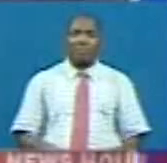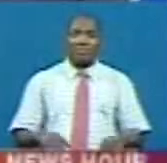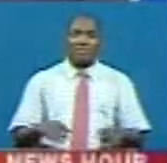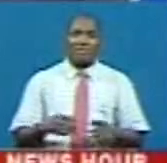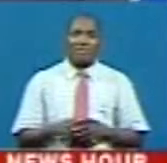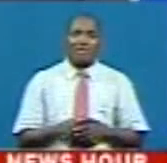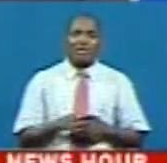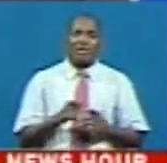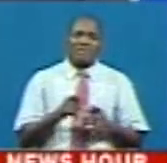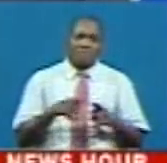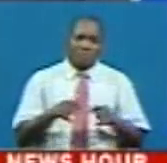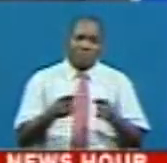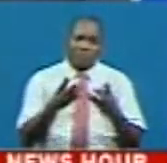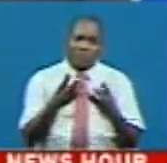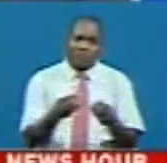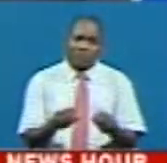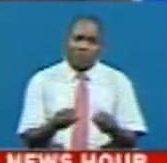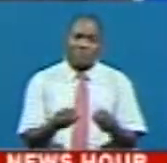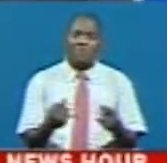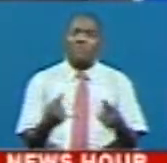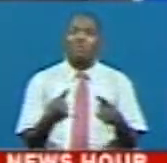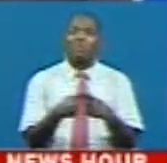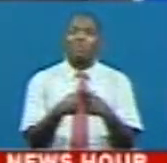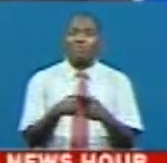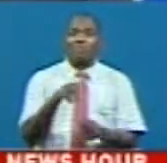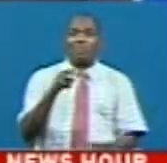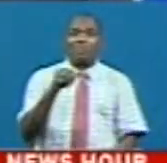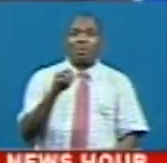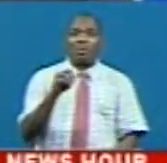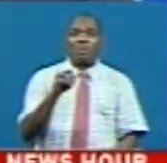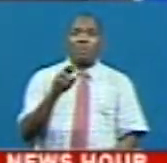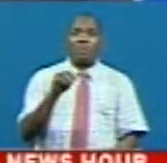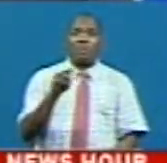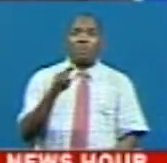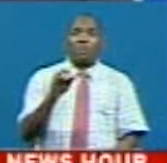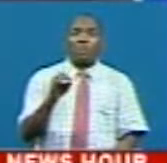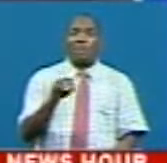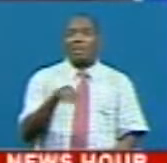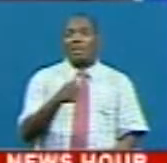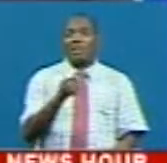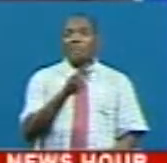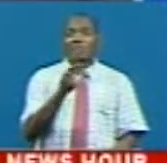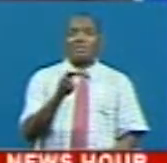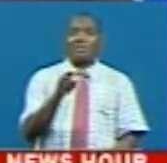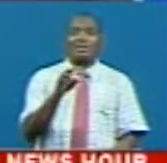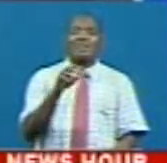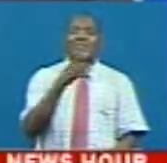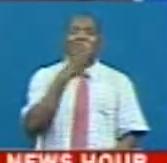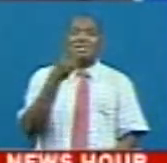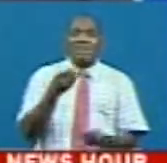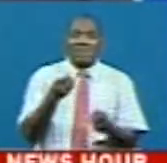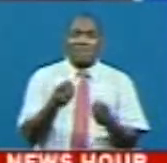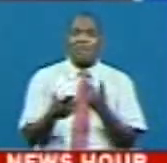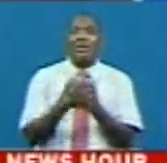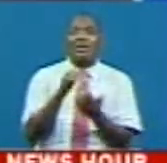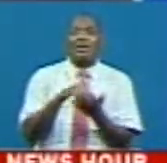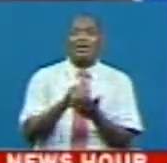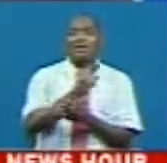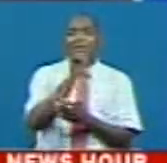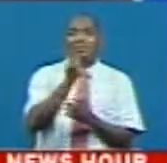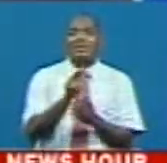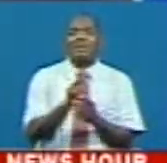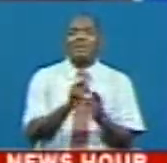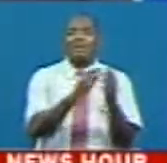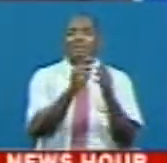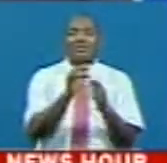finding an amicable solution to the conflict between Morocco and Western Sahara is back on the front burner of the African